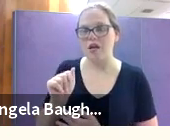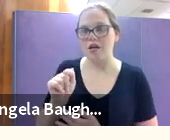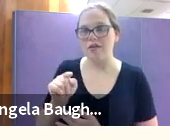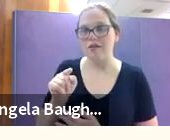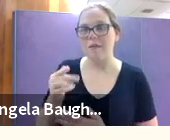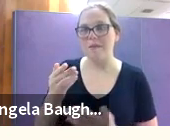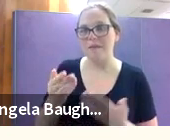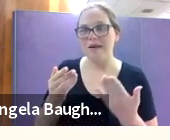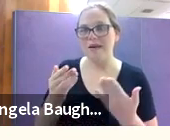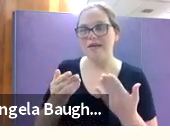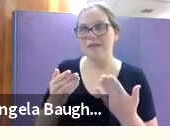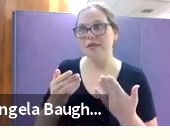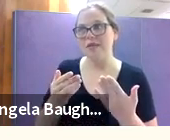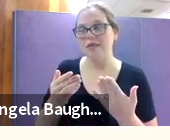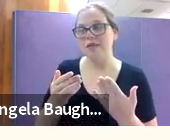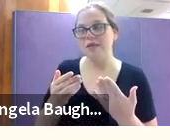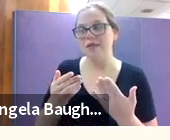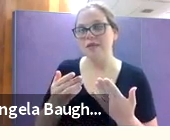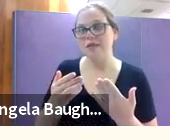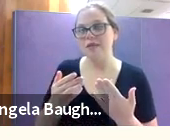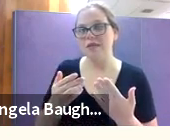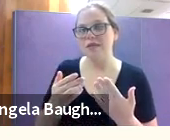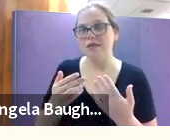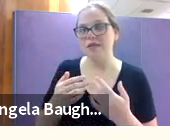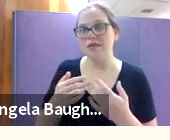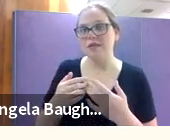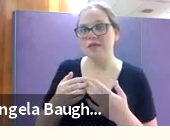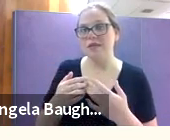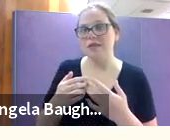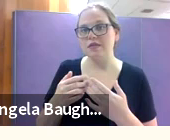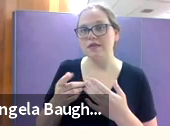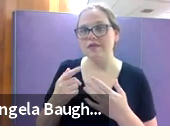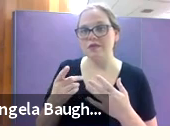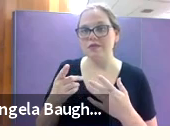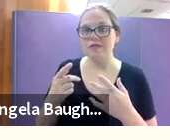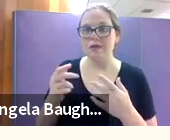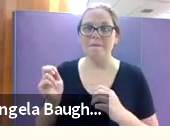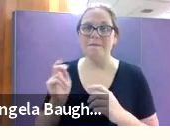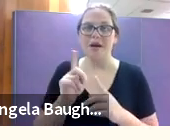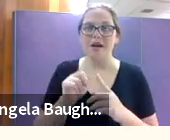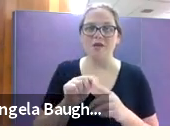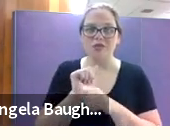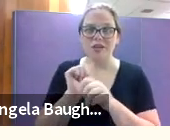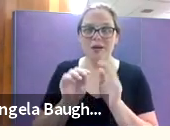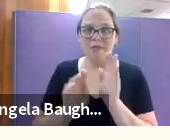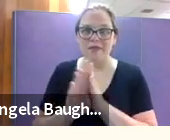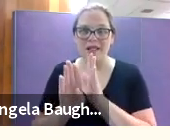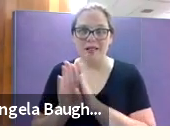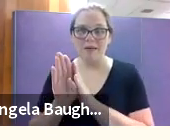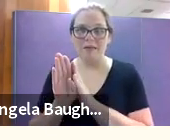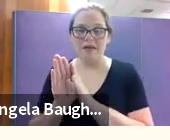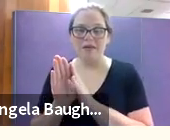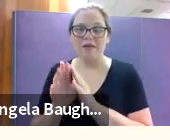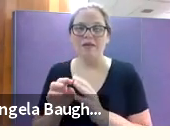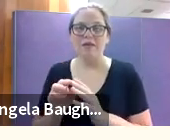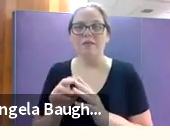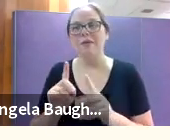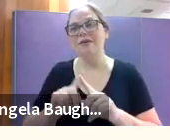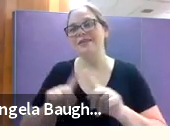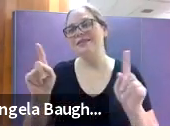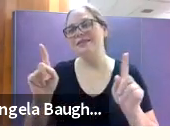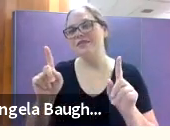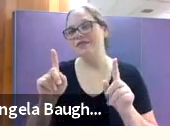they were working, they have skills, and it's just a matter of kind of getting them back into job development. So we may look at a different kind of